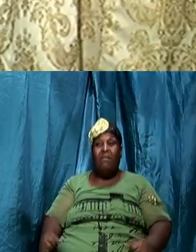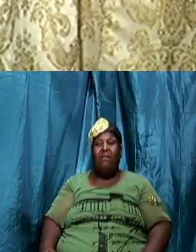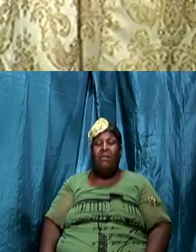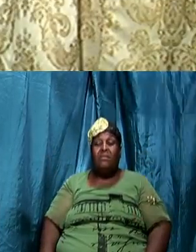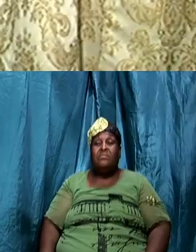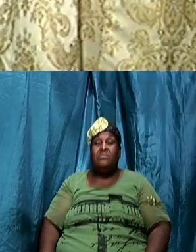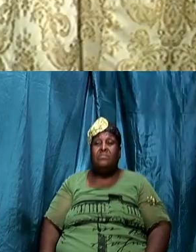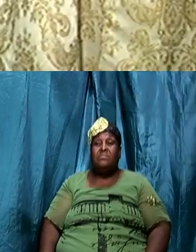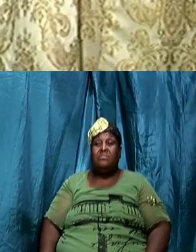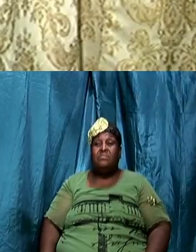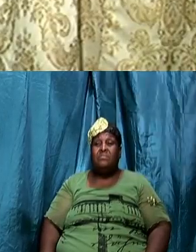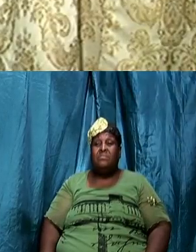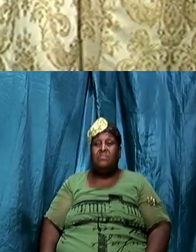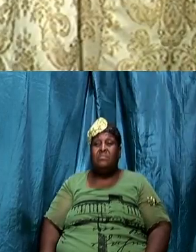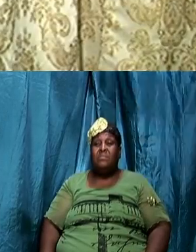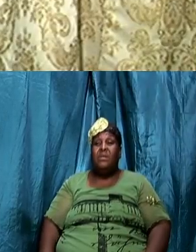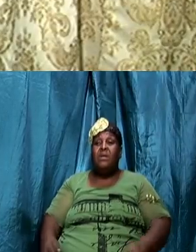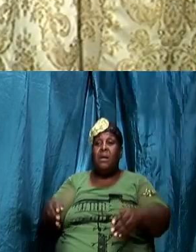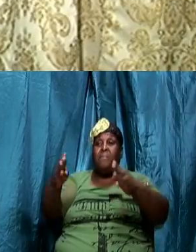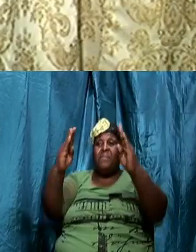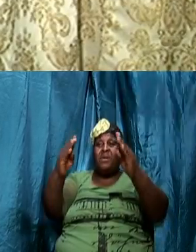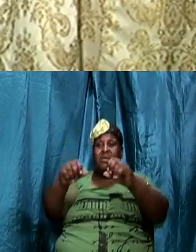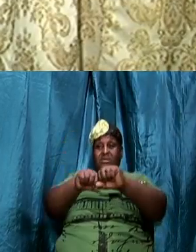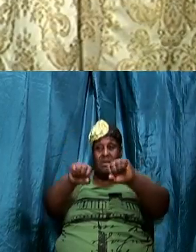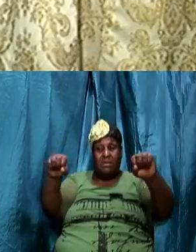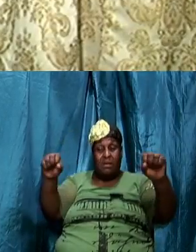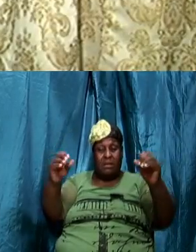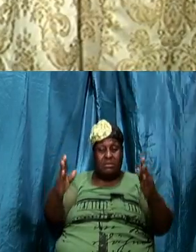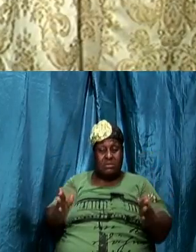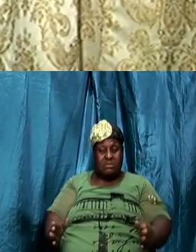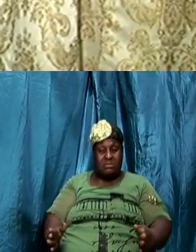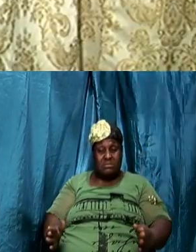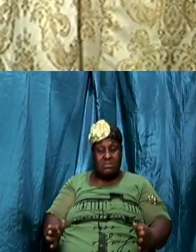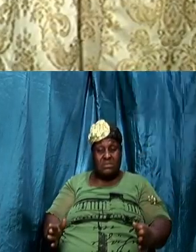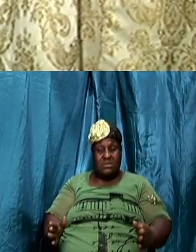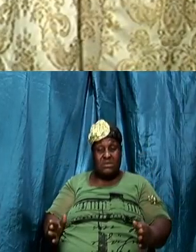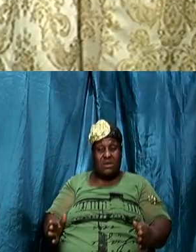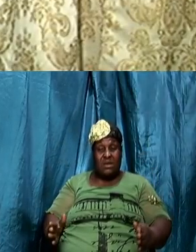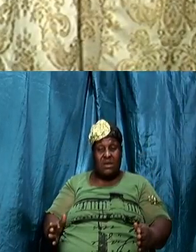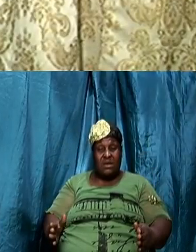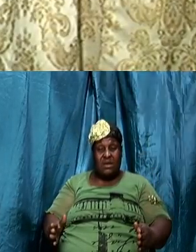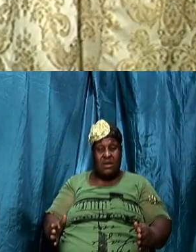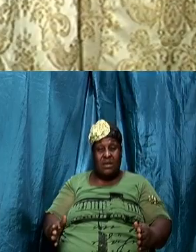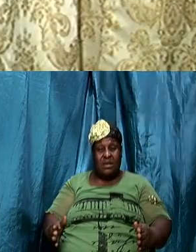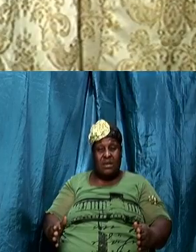32. And they built an altar.